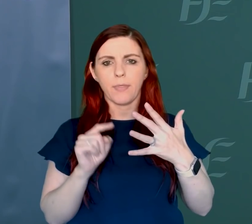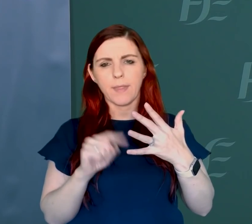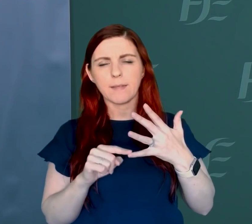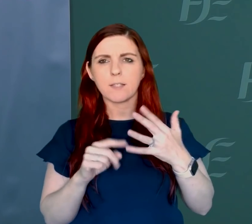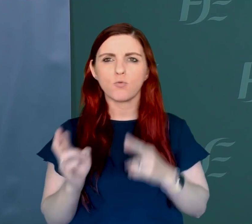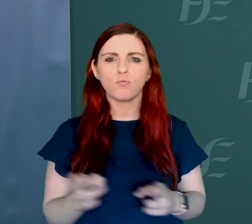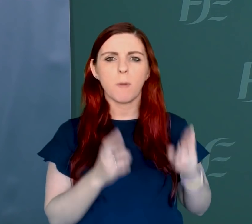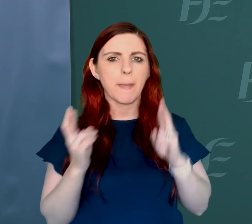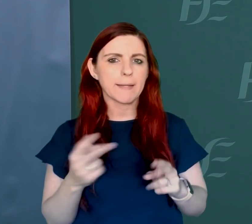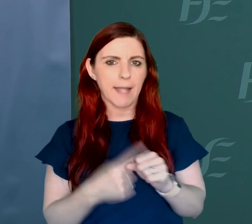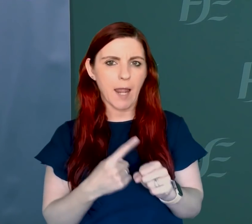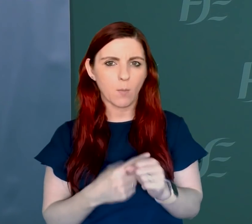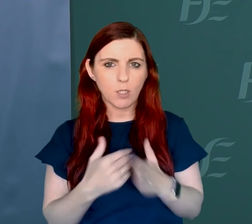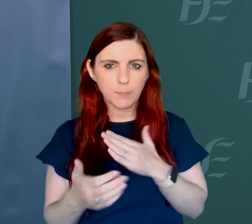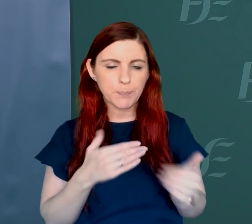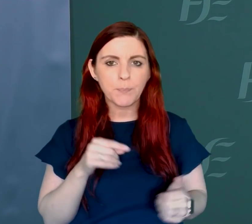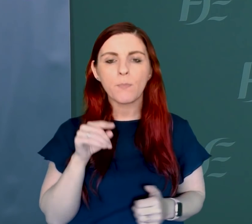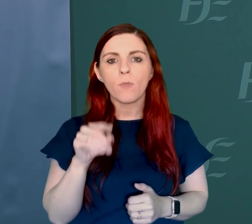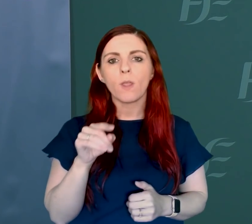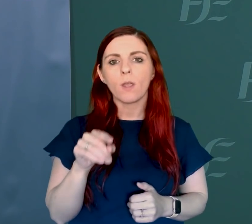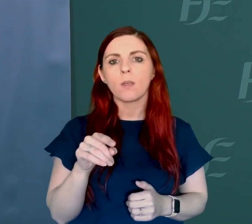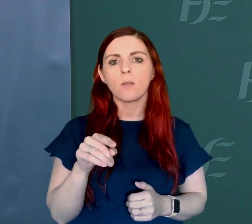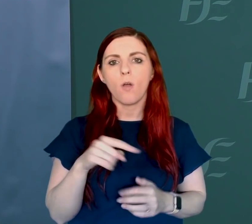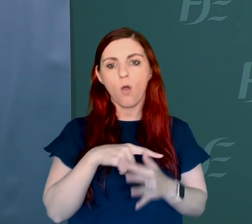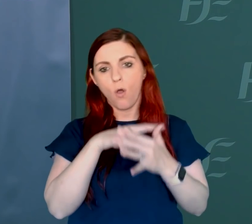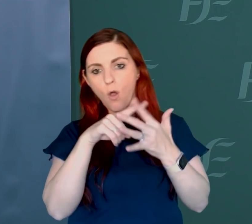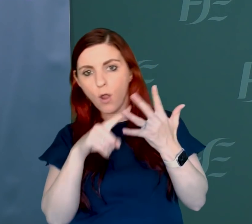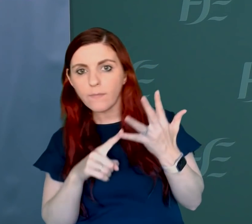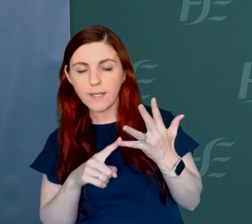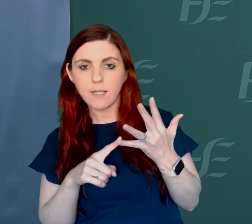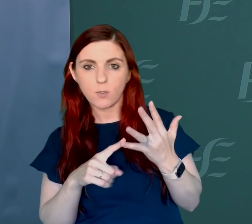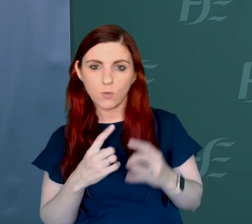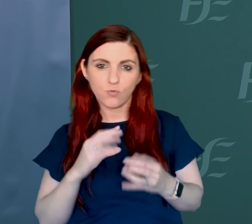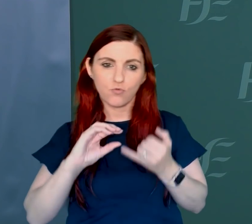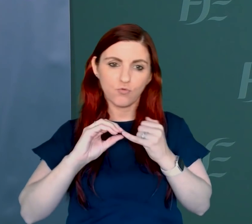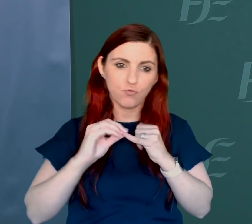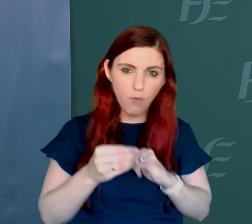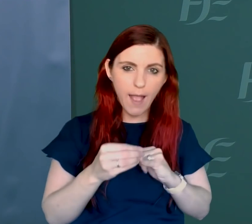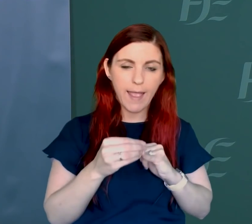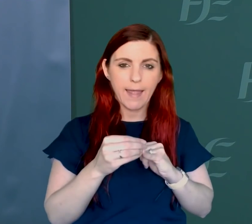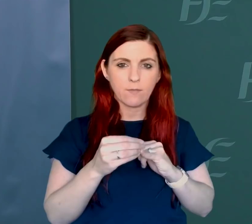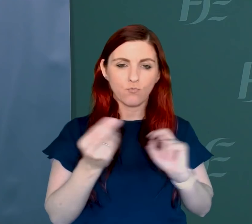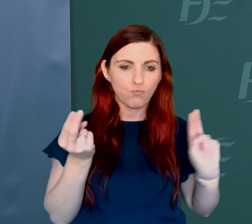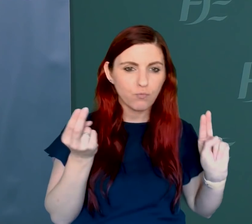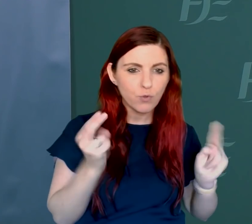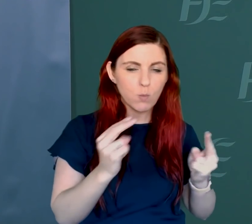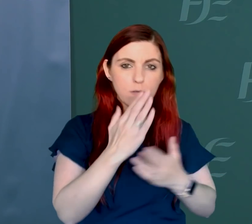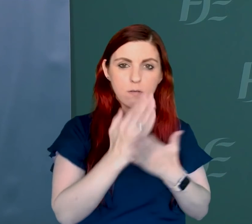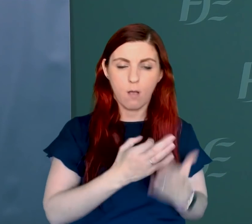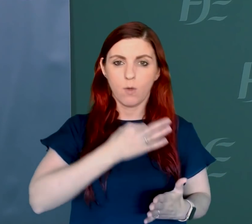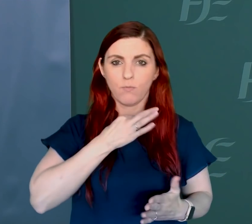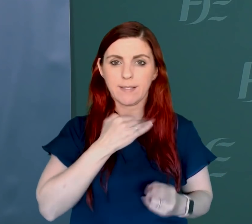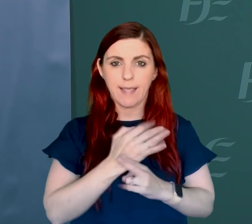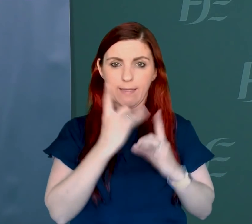repeat that all of the above actions are to alleviate or mitigate some of the risks that are on our health